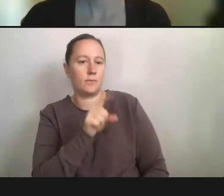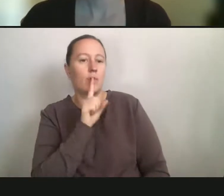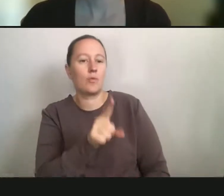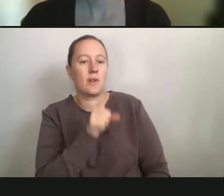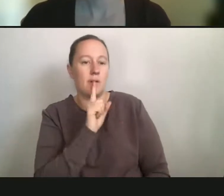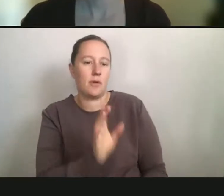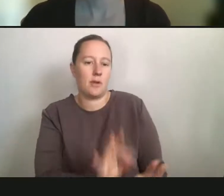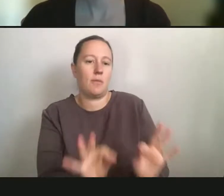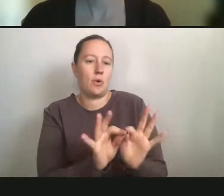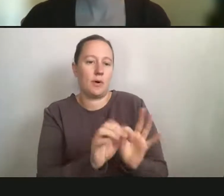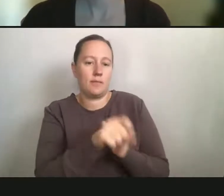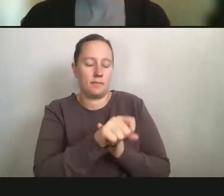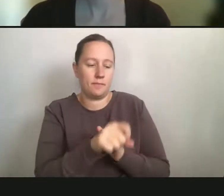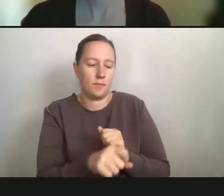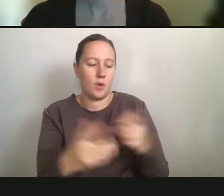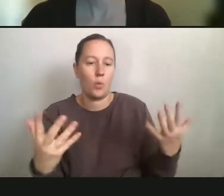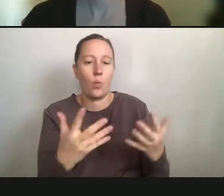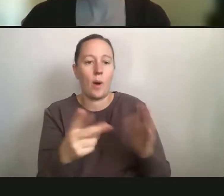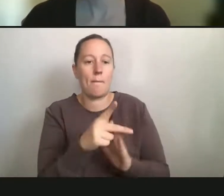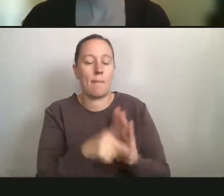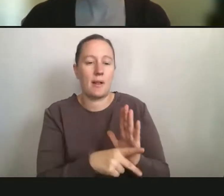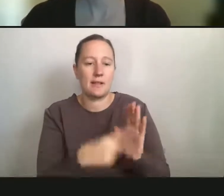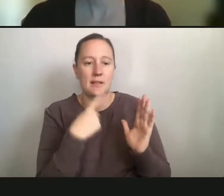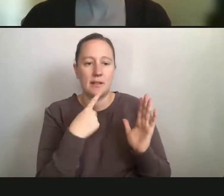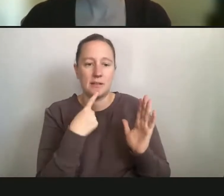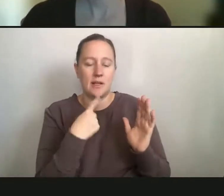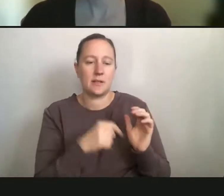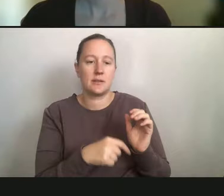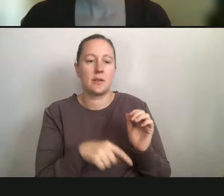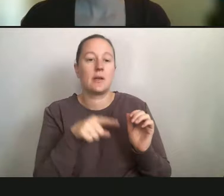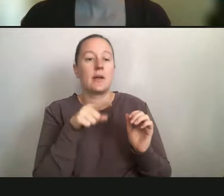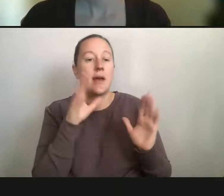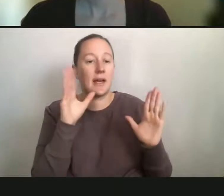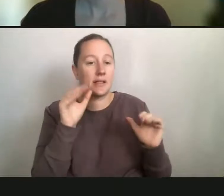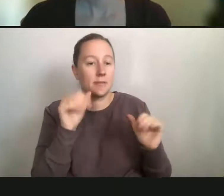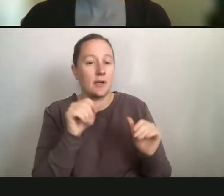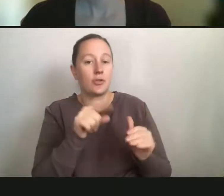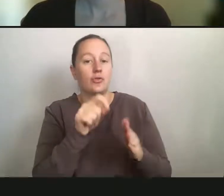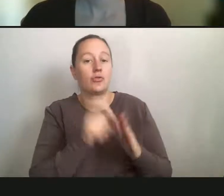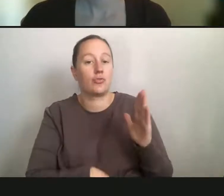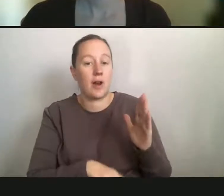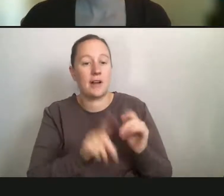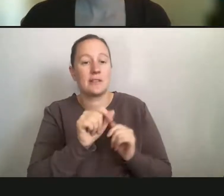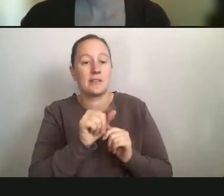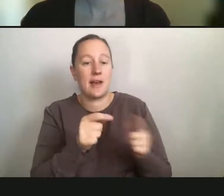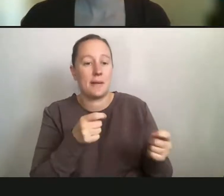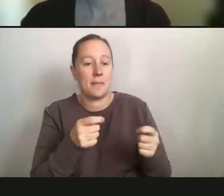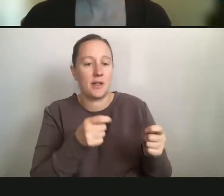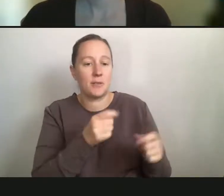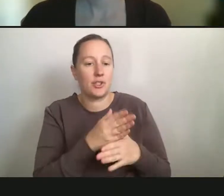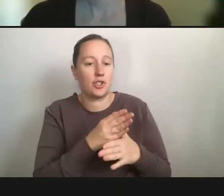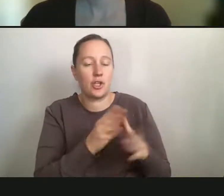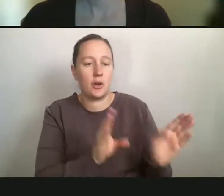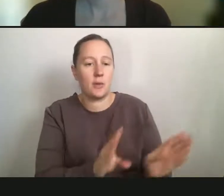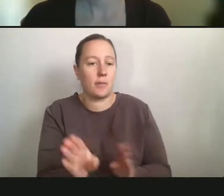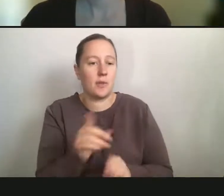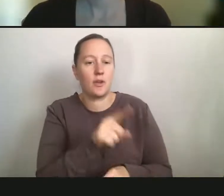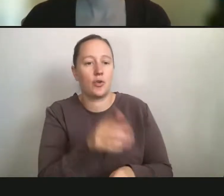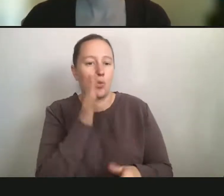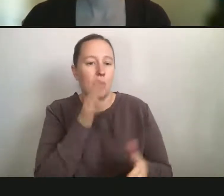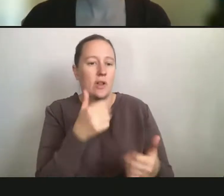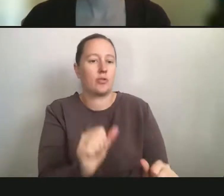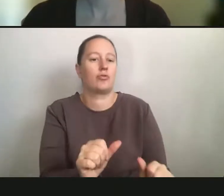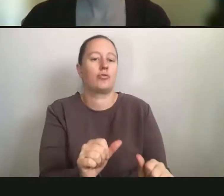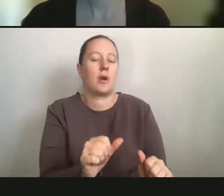important. So what the policy says is that it expects that as you are writing your data management and sharing plan, that you will attempt to sort